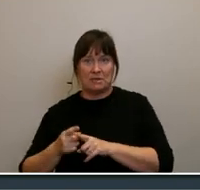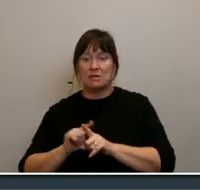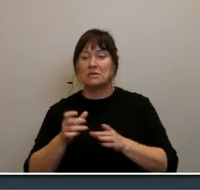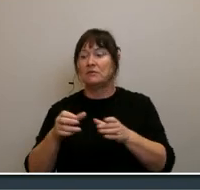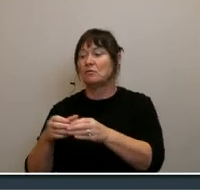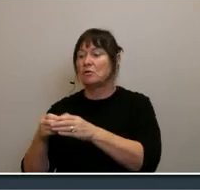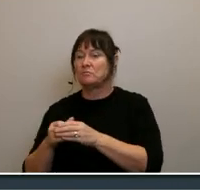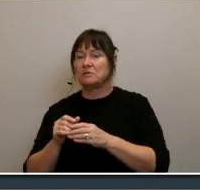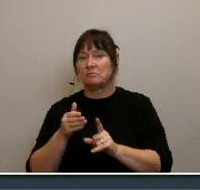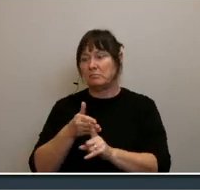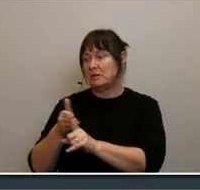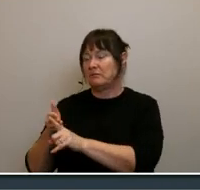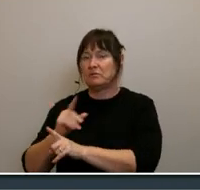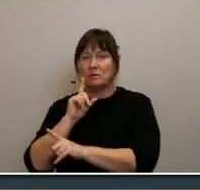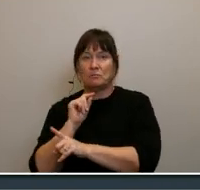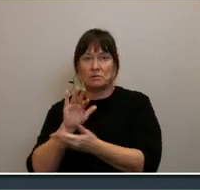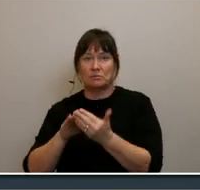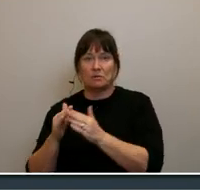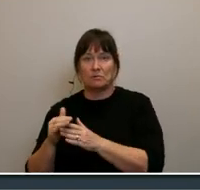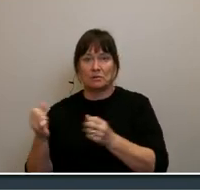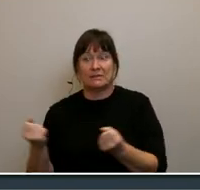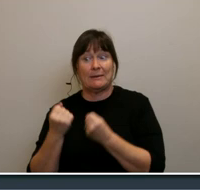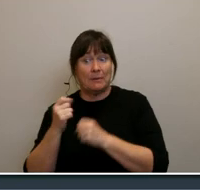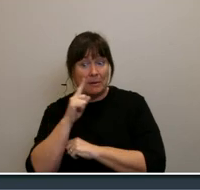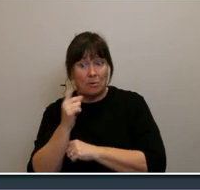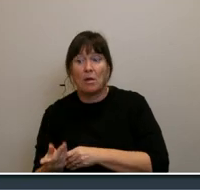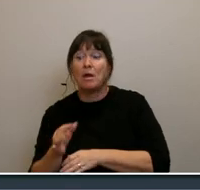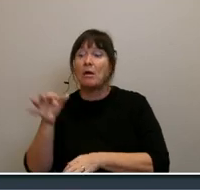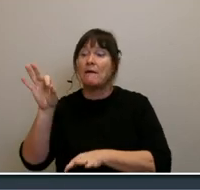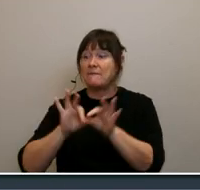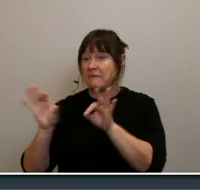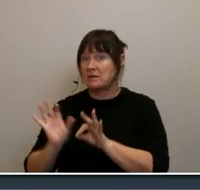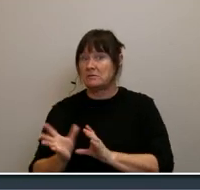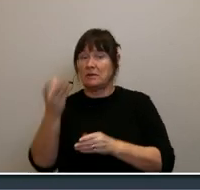Napier who had been identified as possible community champions were